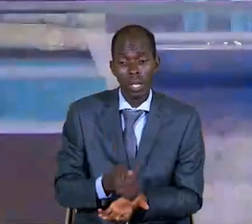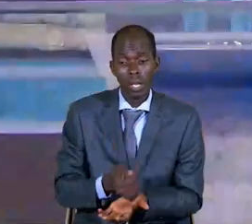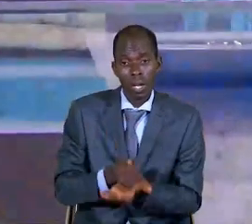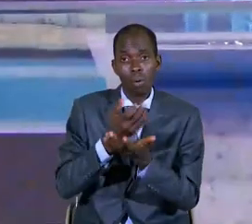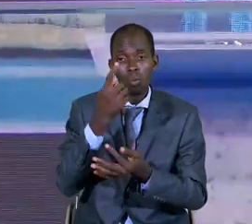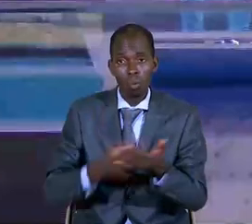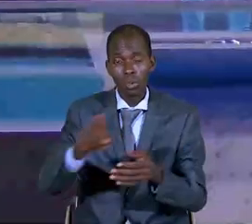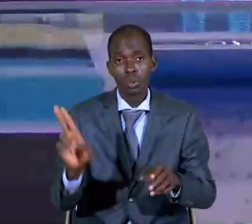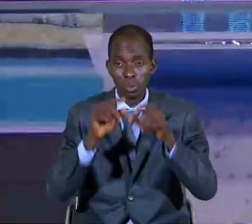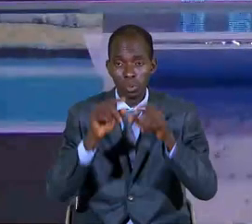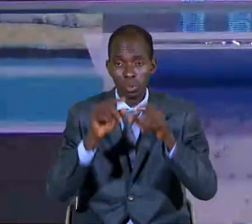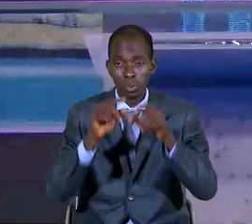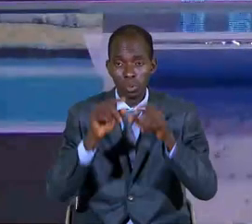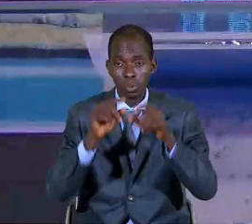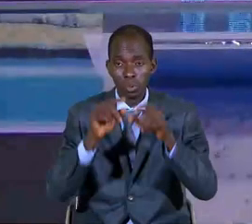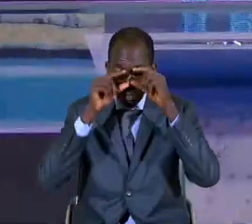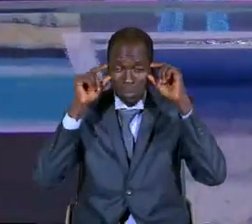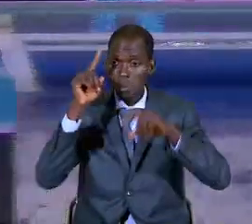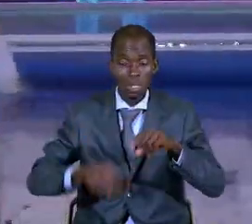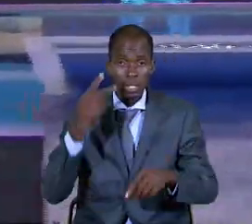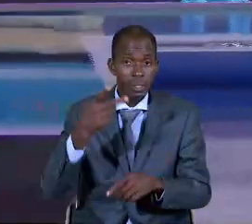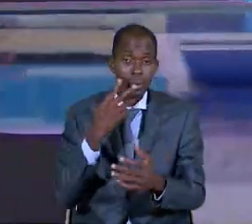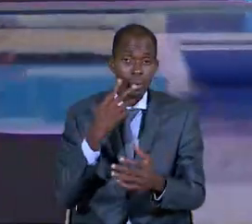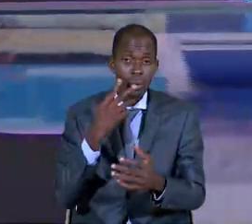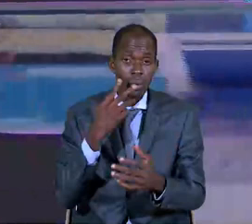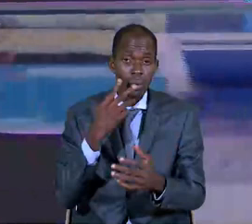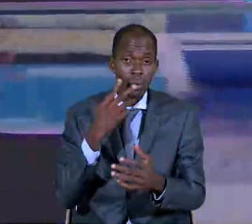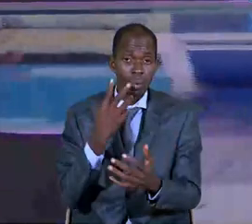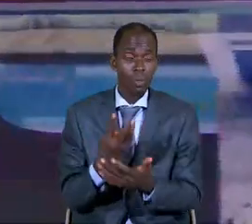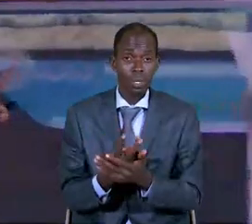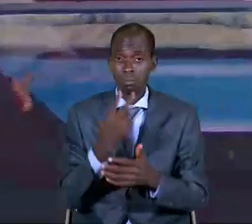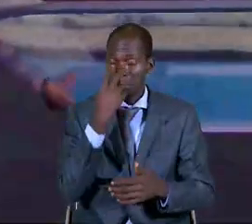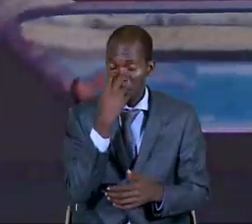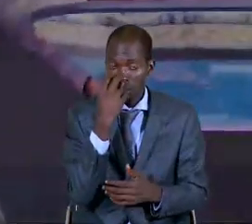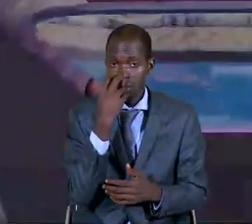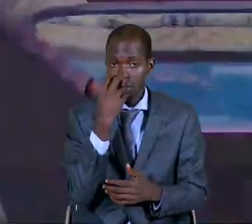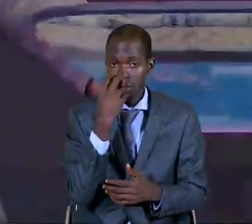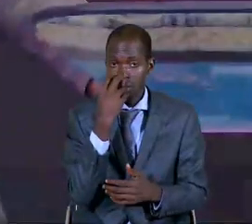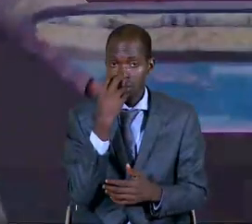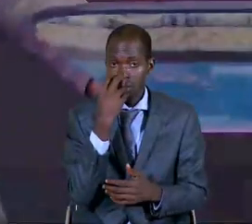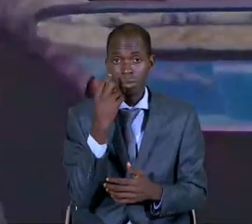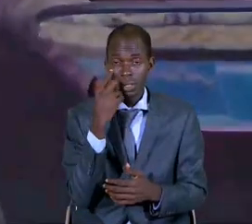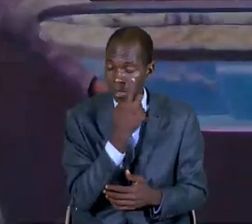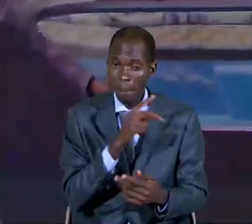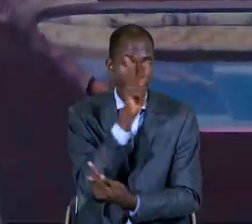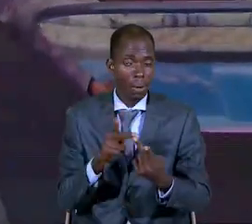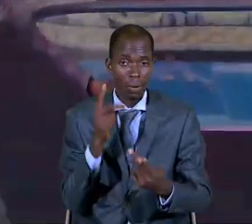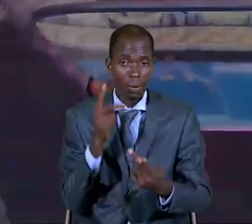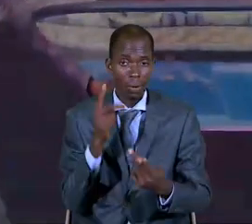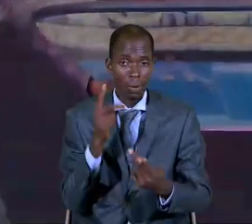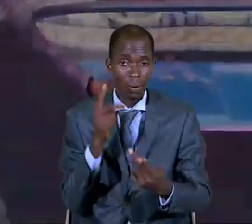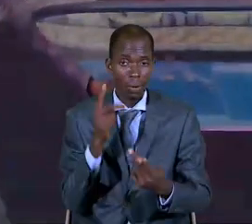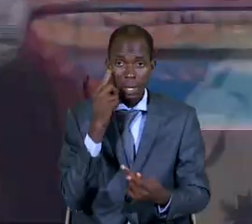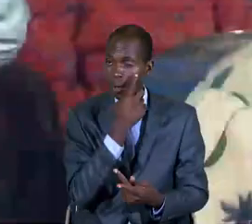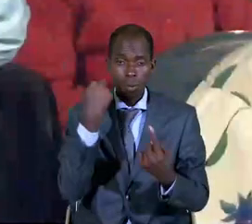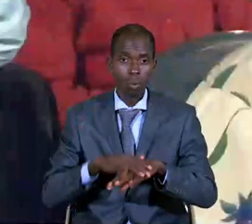your eyes, you can't see well. Brightness, sight, perfect sight will come